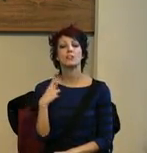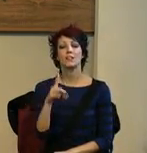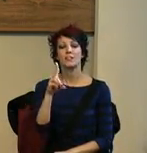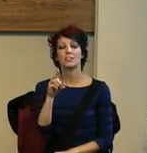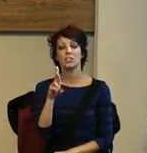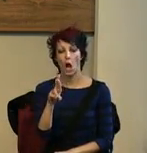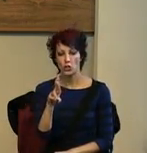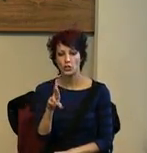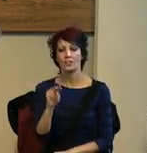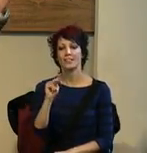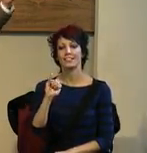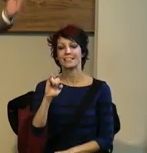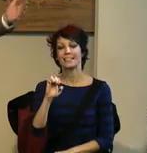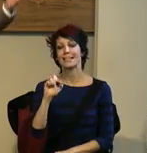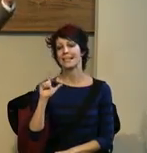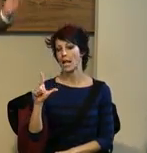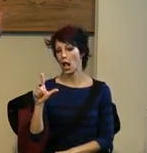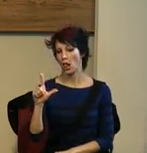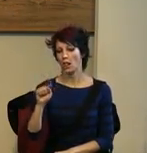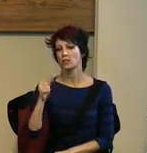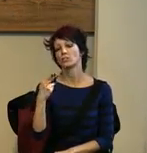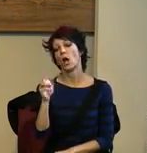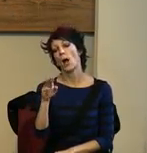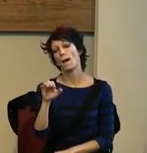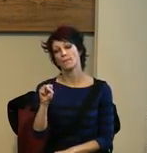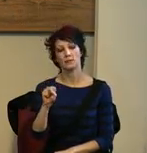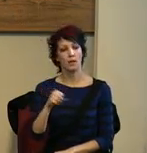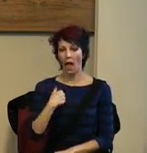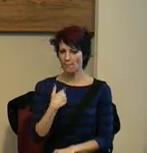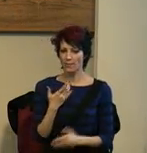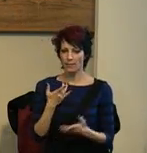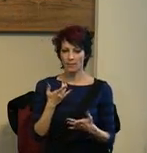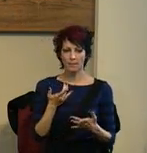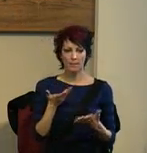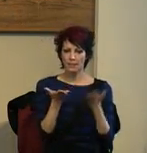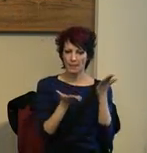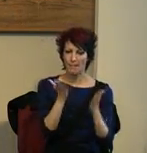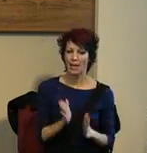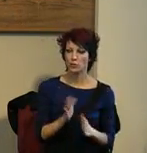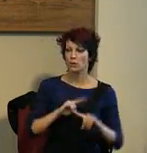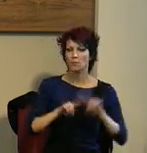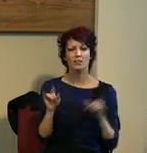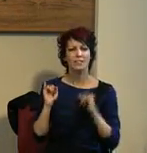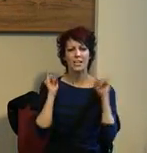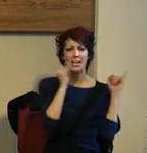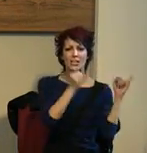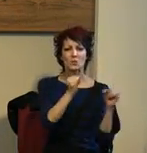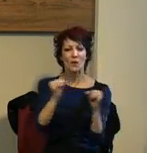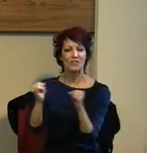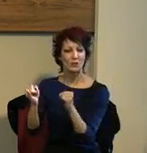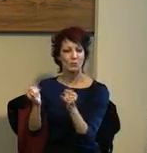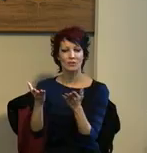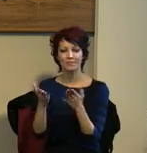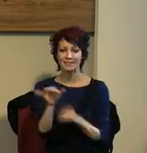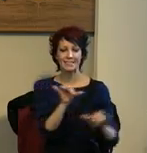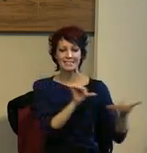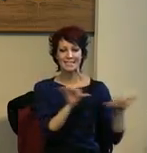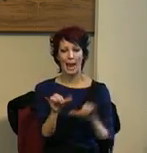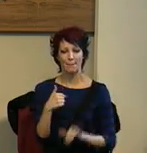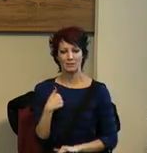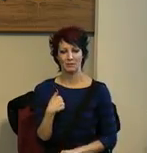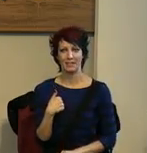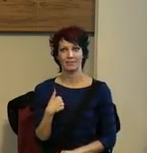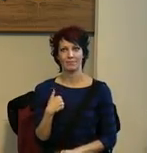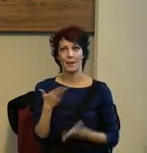congregation and along with every single person that surrounds you this morning uh we are the Ministers of this church and we are just so